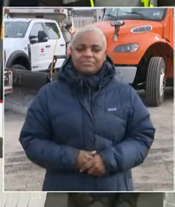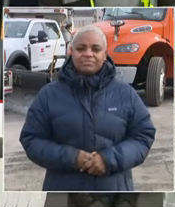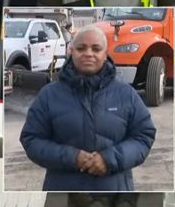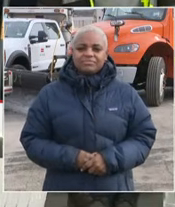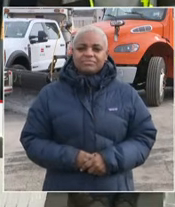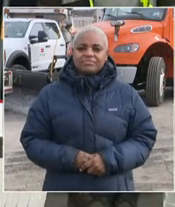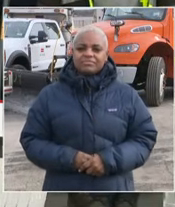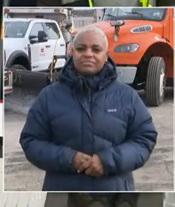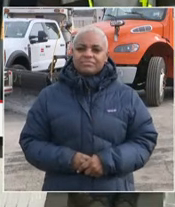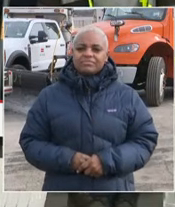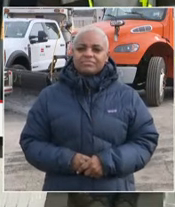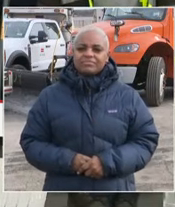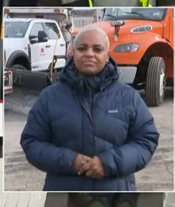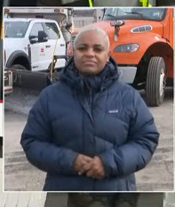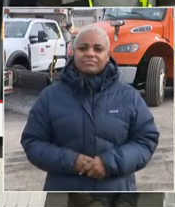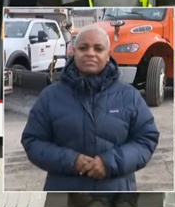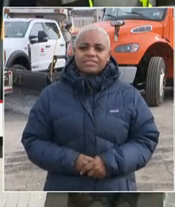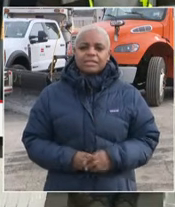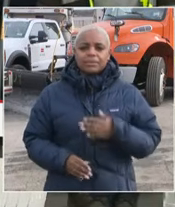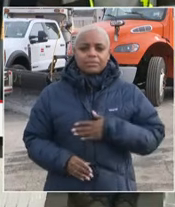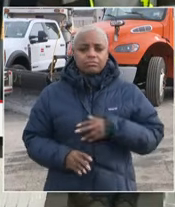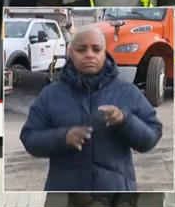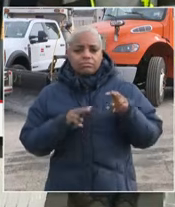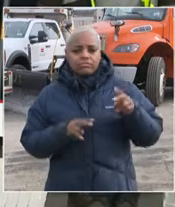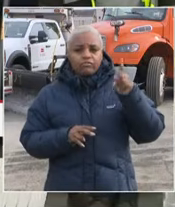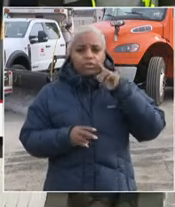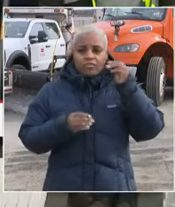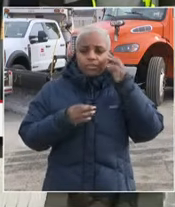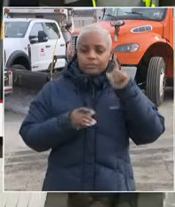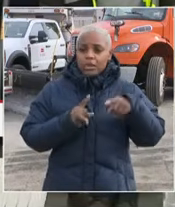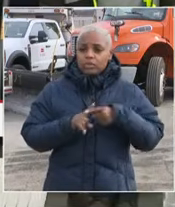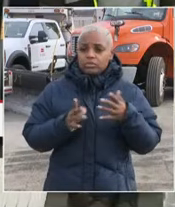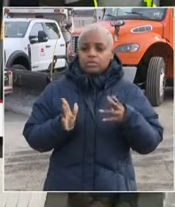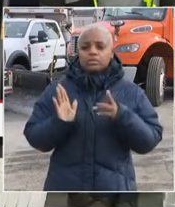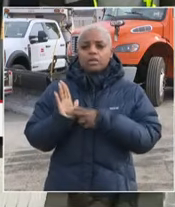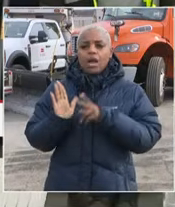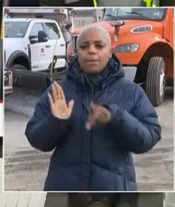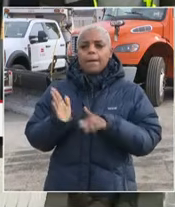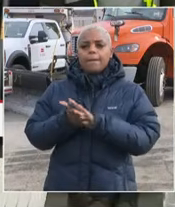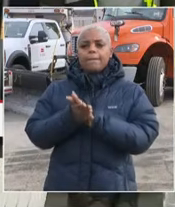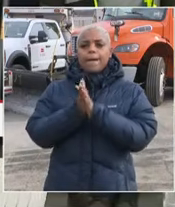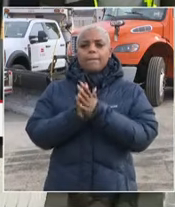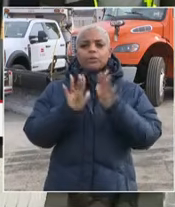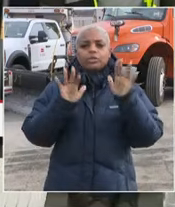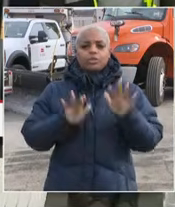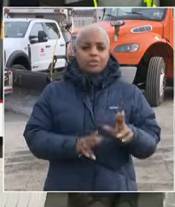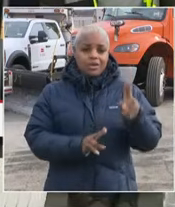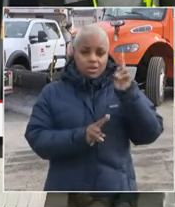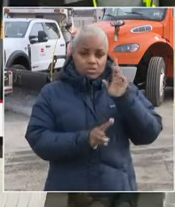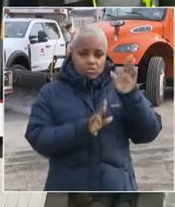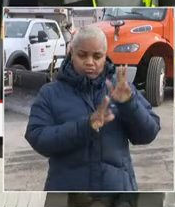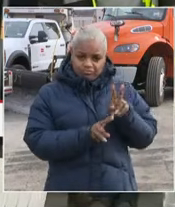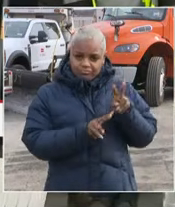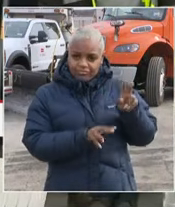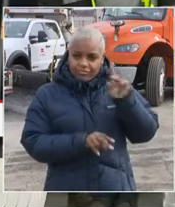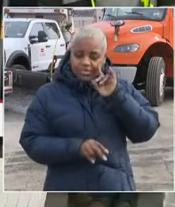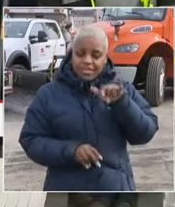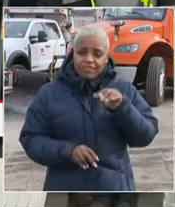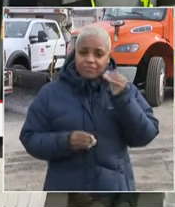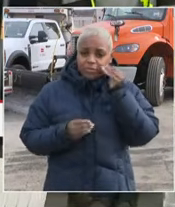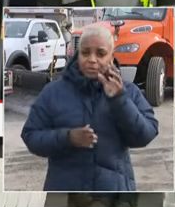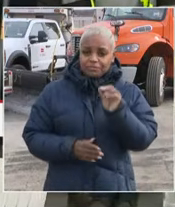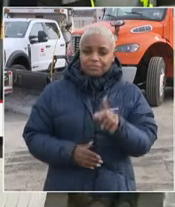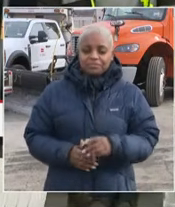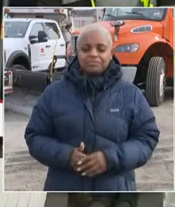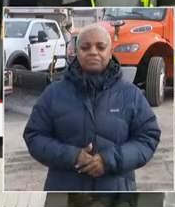So please look out for information for sign up to become a snow hero. And again, I